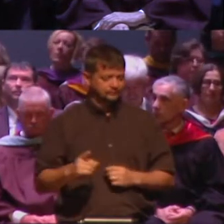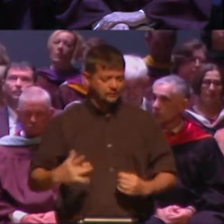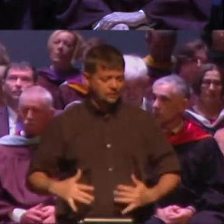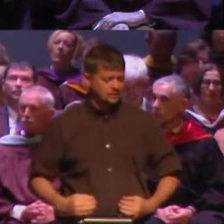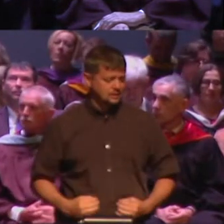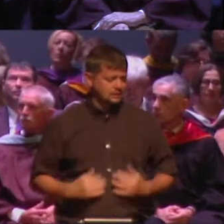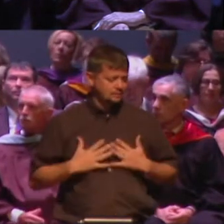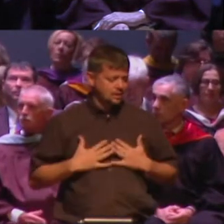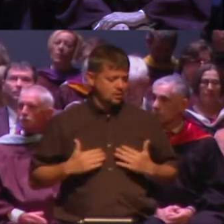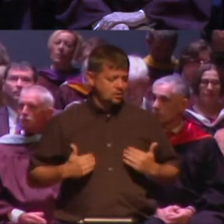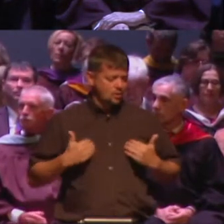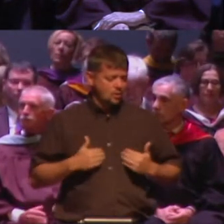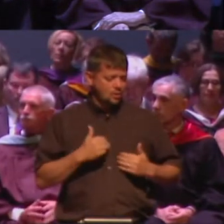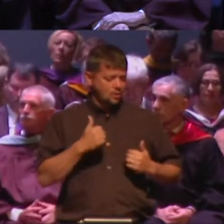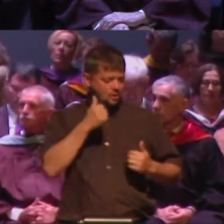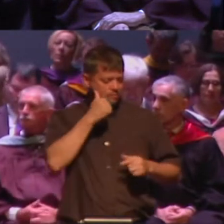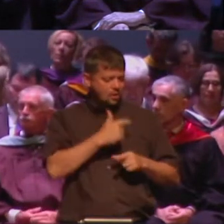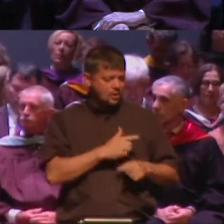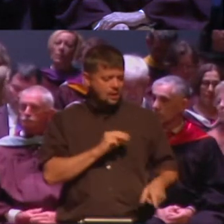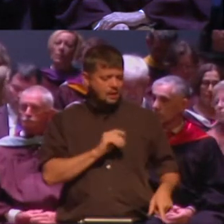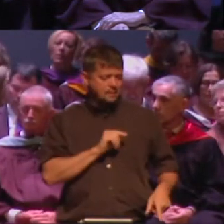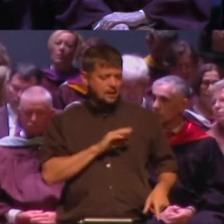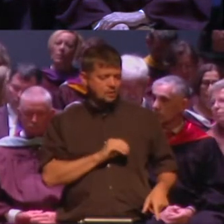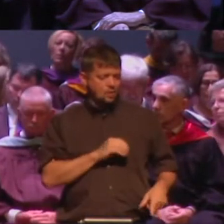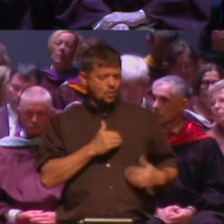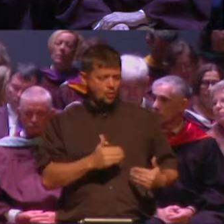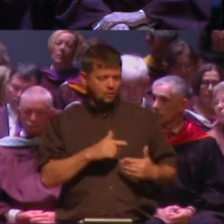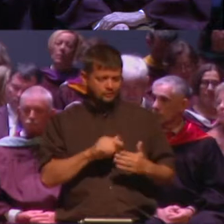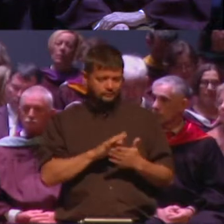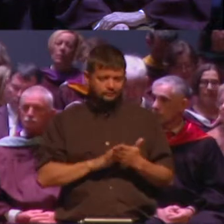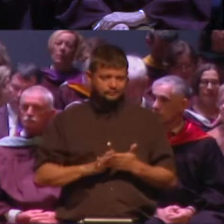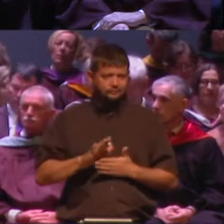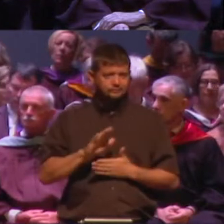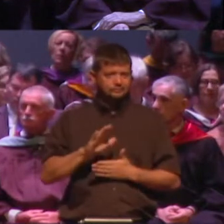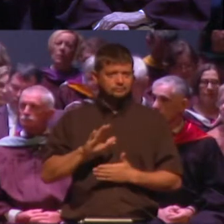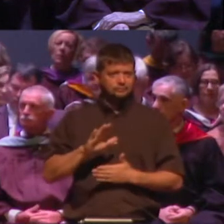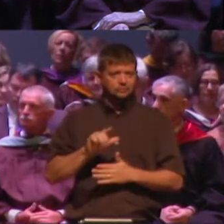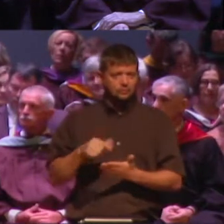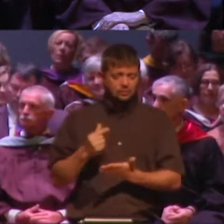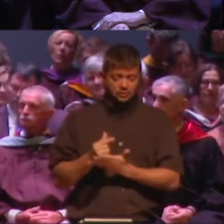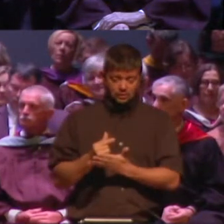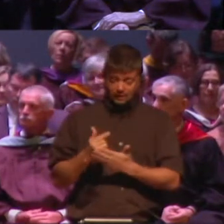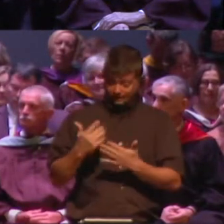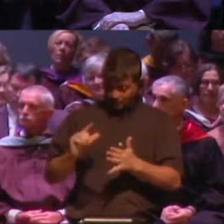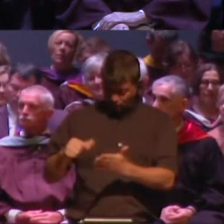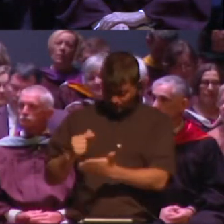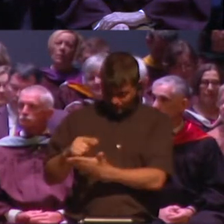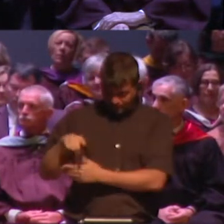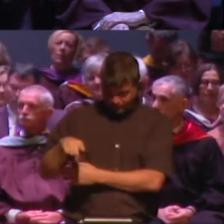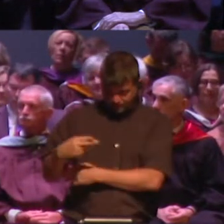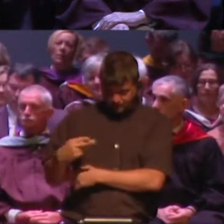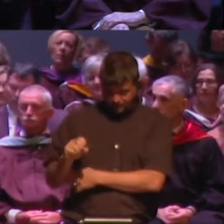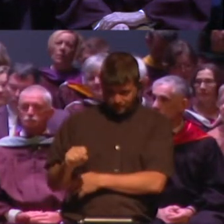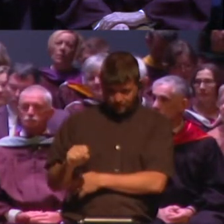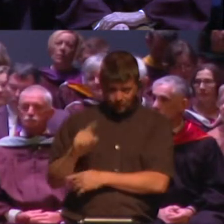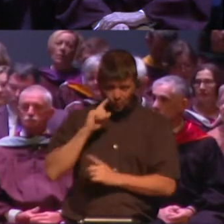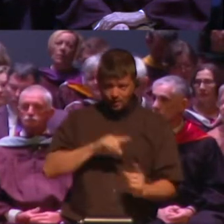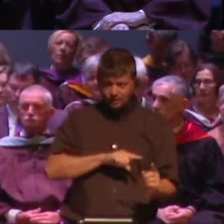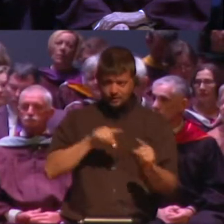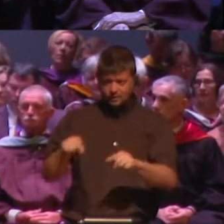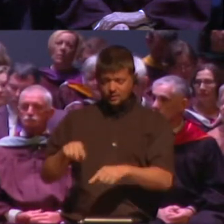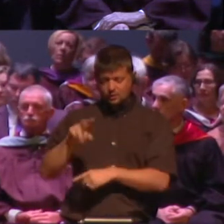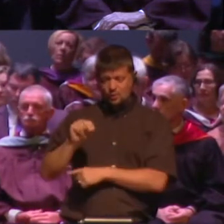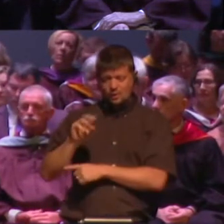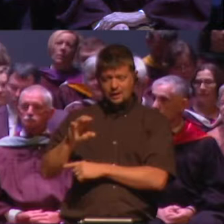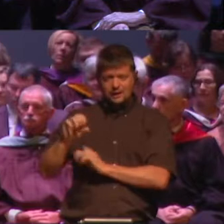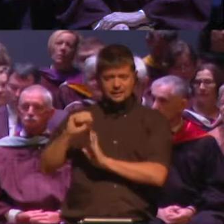younger brother, Mateo, to pursue postgraduate education, and after Mateo graduates from Patton, he will attend North Carolina